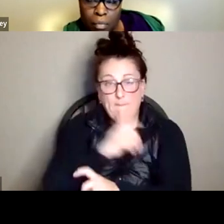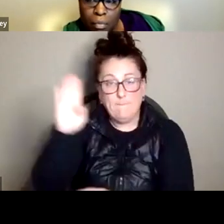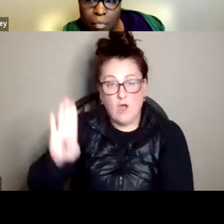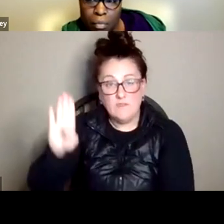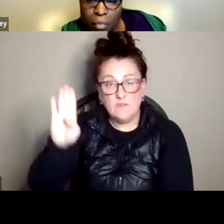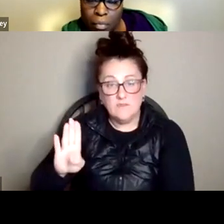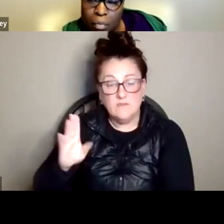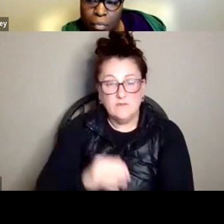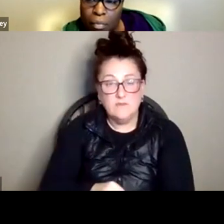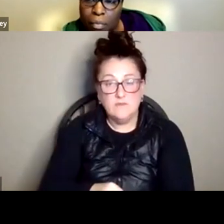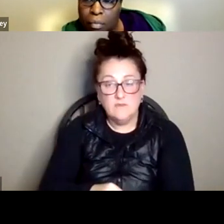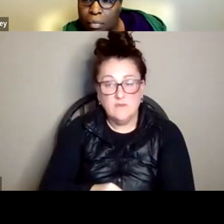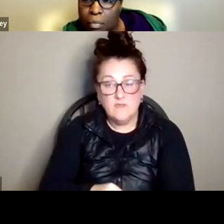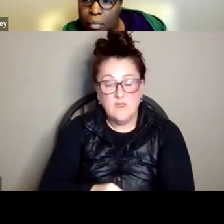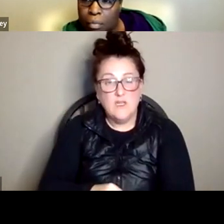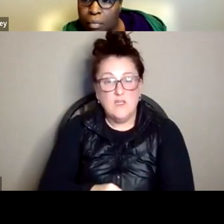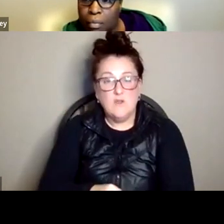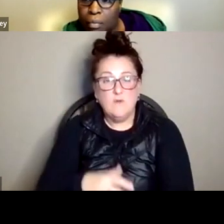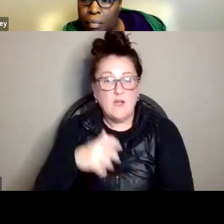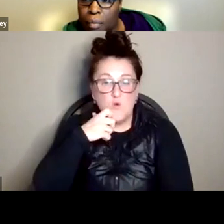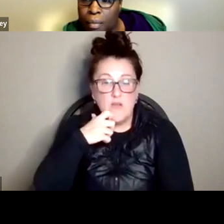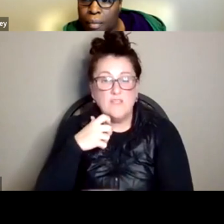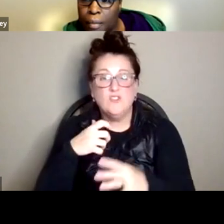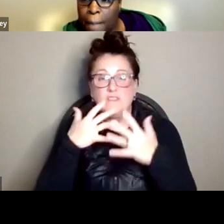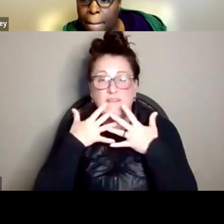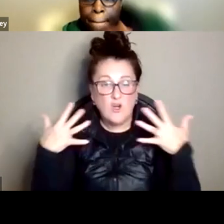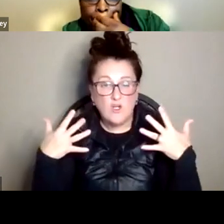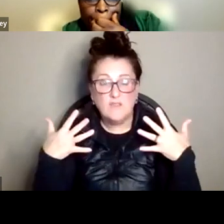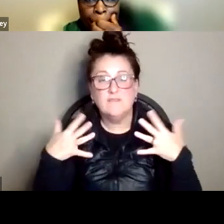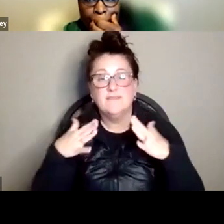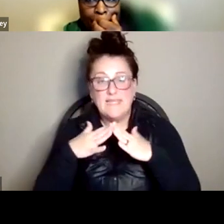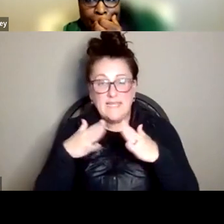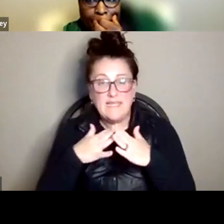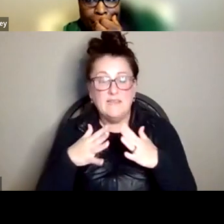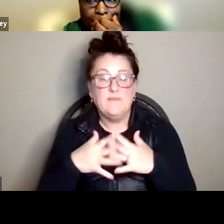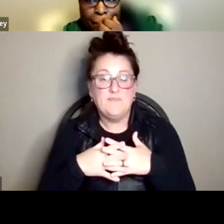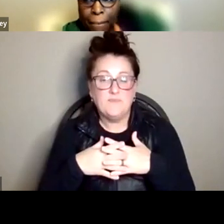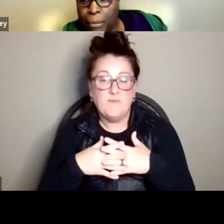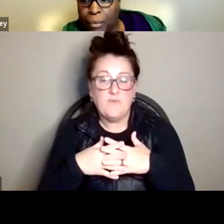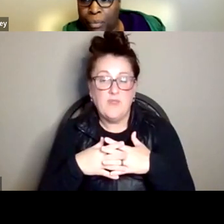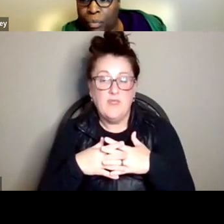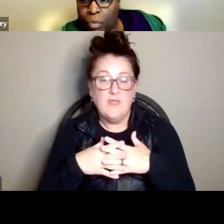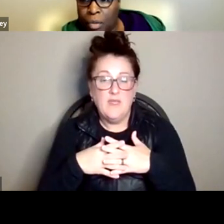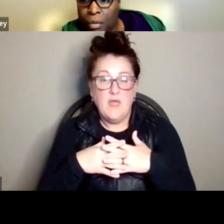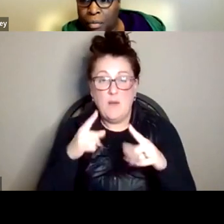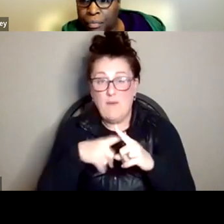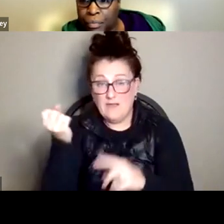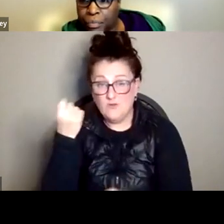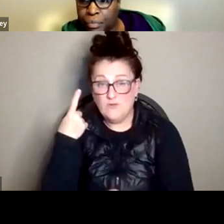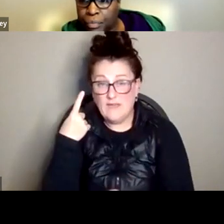has offered. We are a rich, diverse city, but have to understand